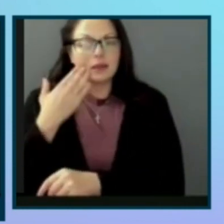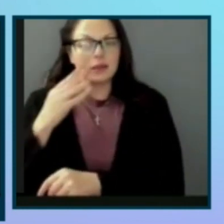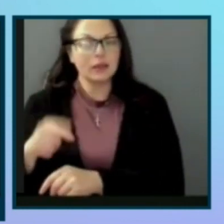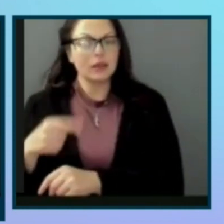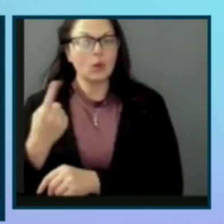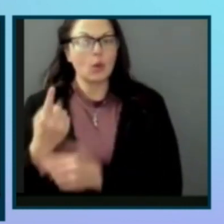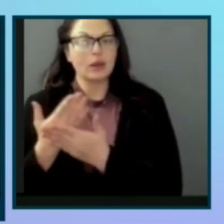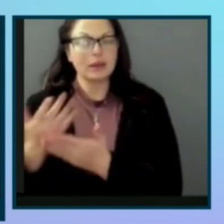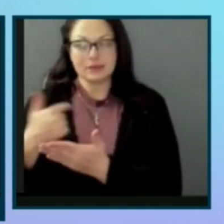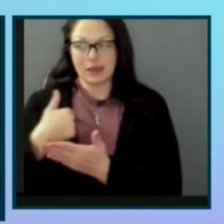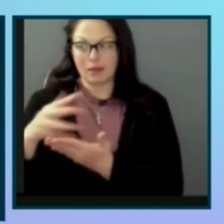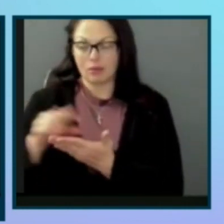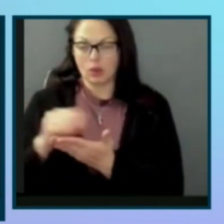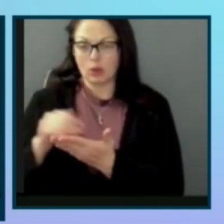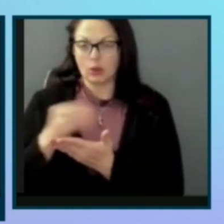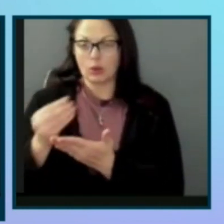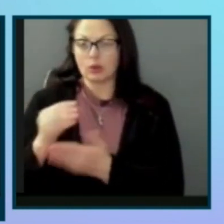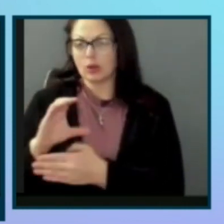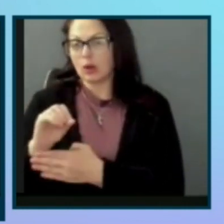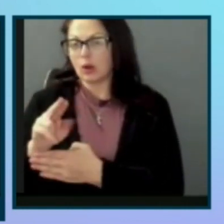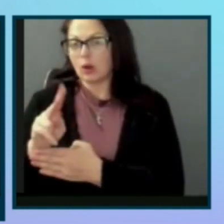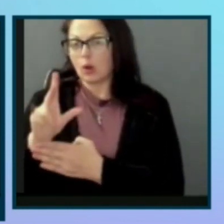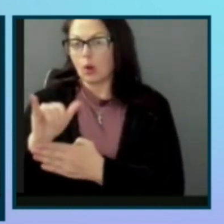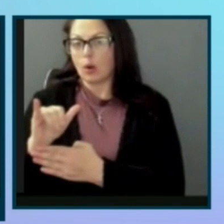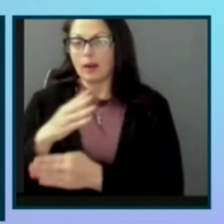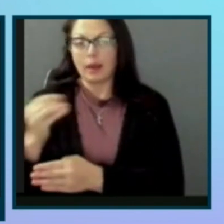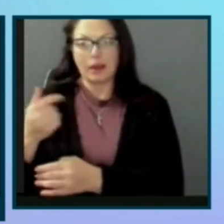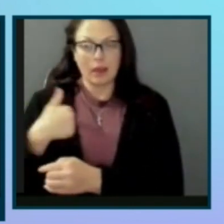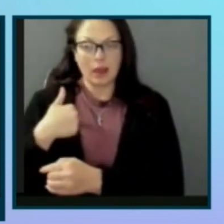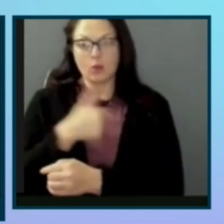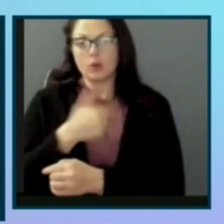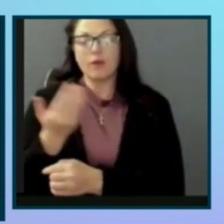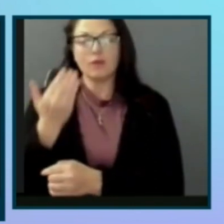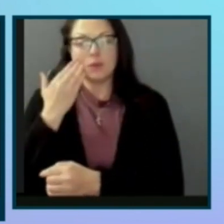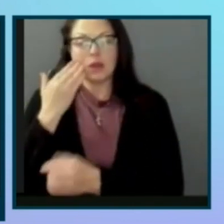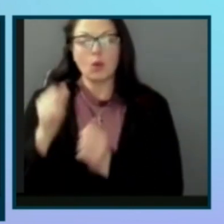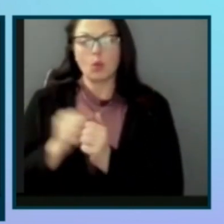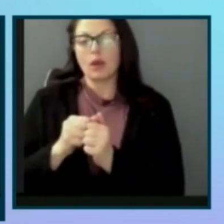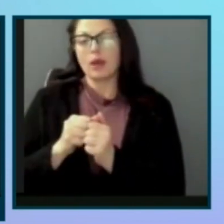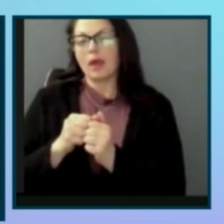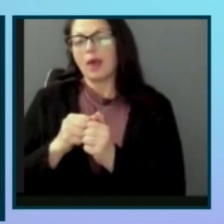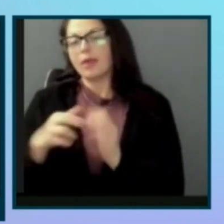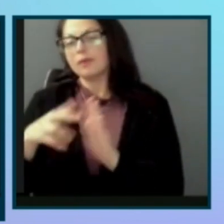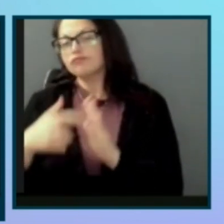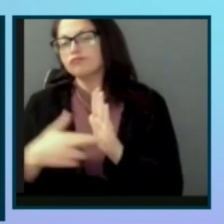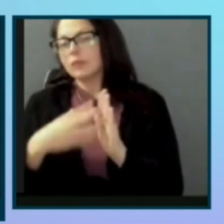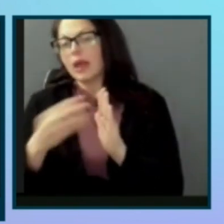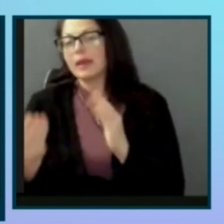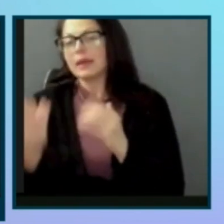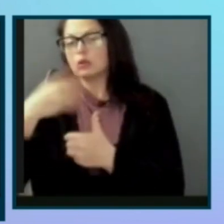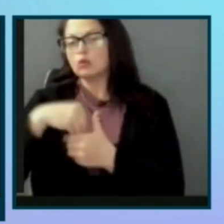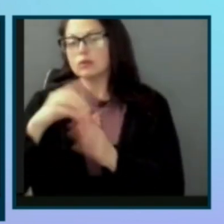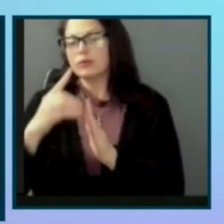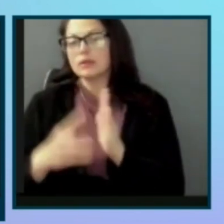takeaways for me is that, Courtney and I were really familiar with the WCAG guidelines and inclusive design. And so we can give a